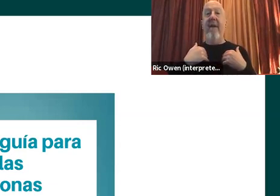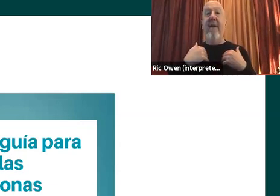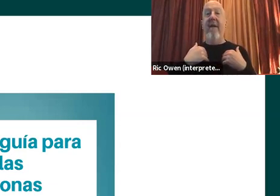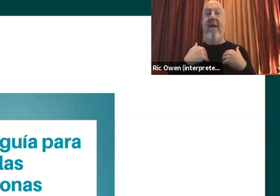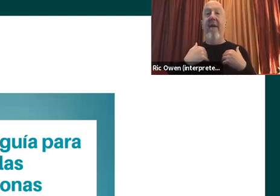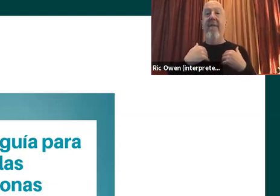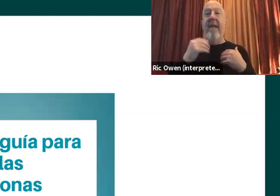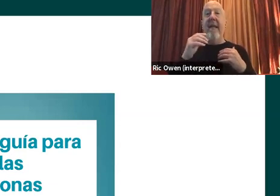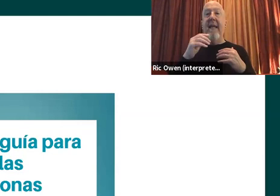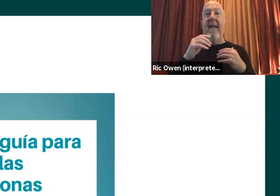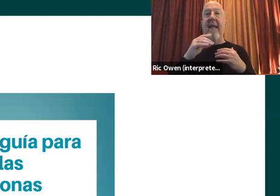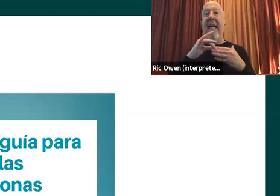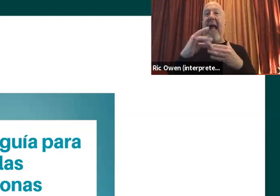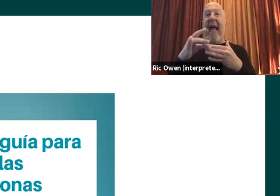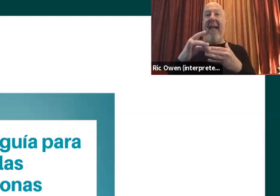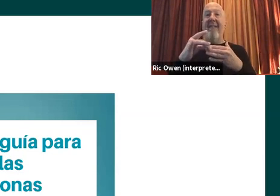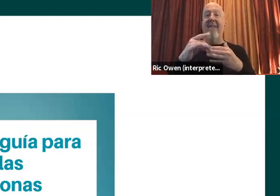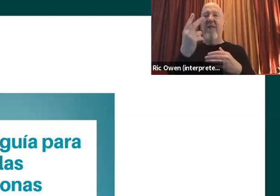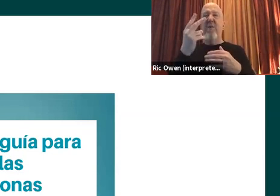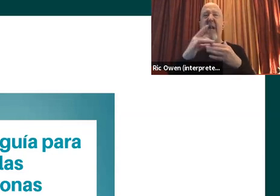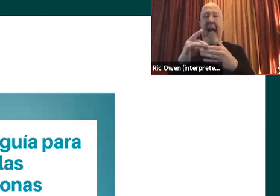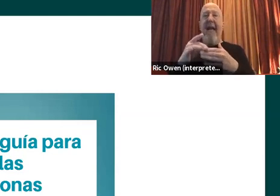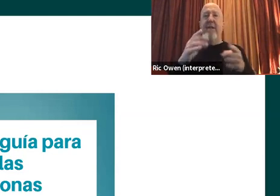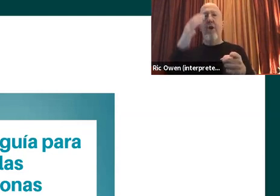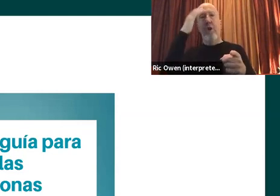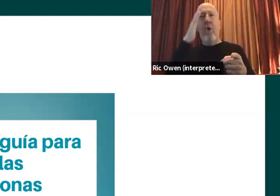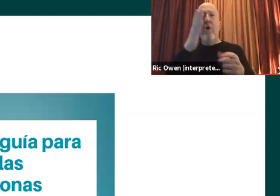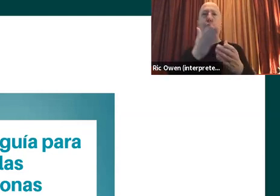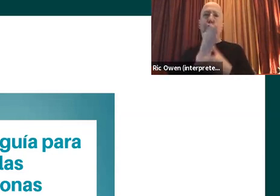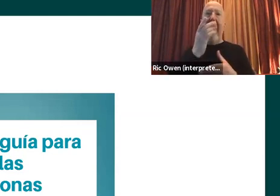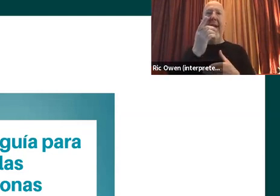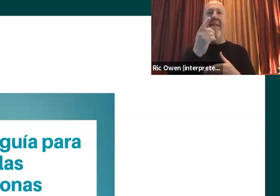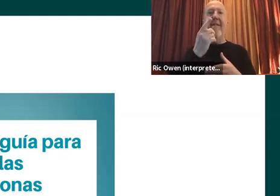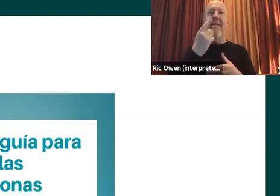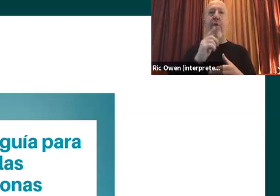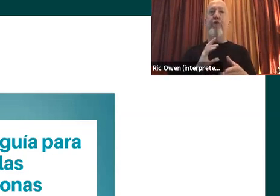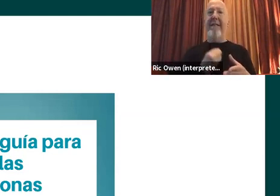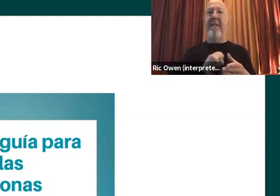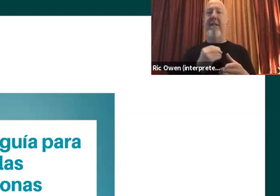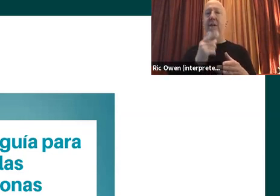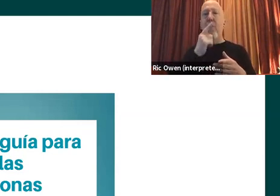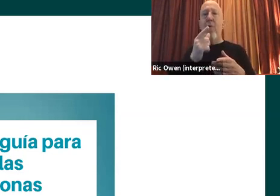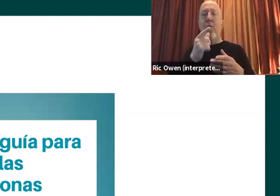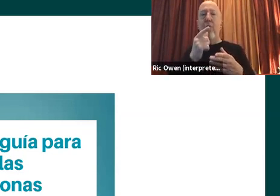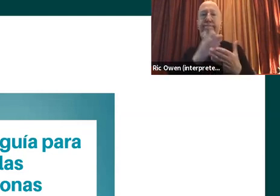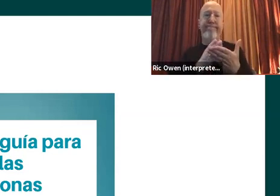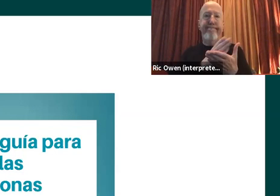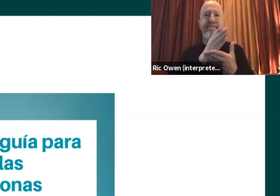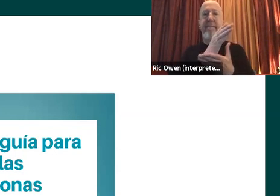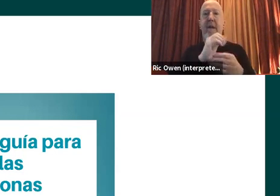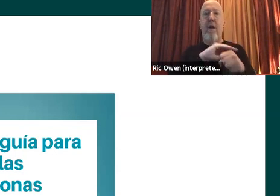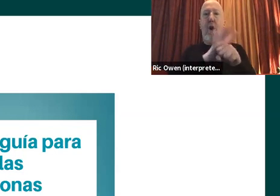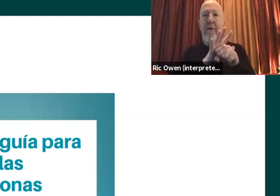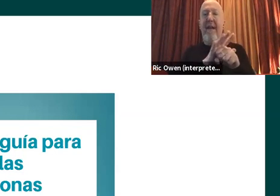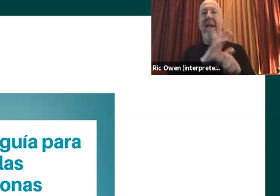are called a Know Your Rights Guide for Transgender People Navigating COVID-19. This guide is in